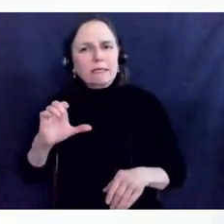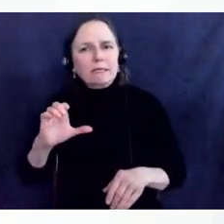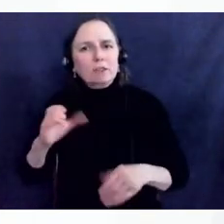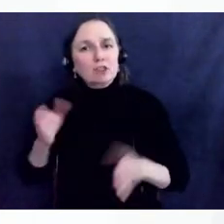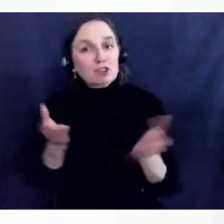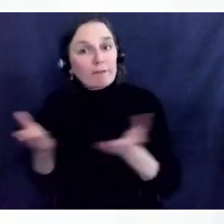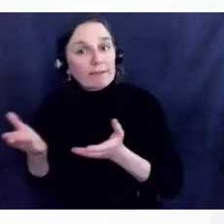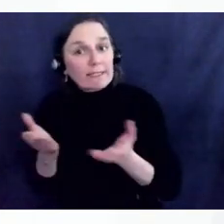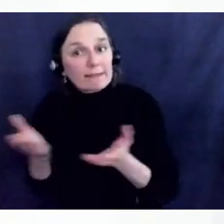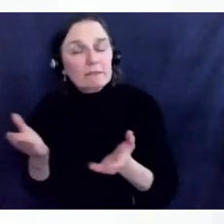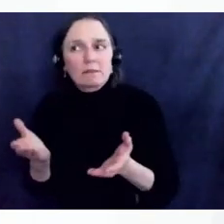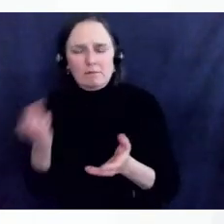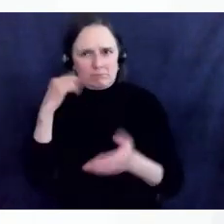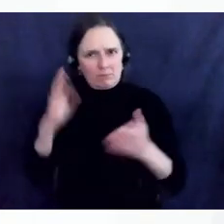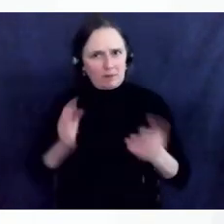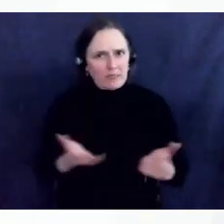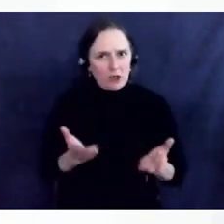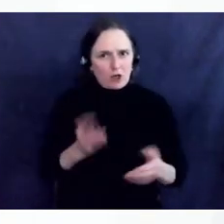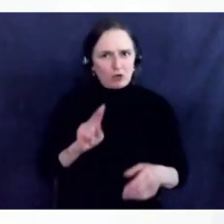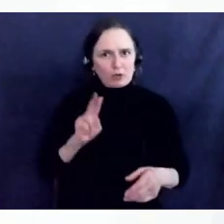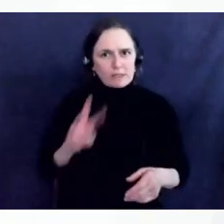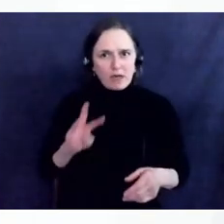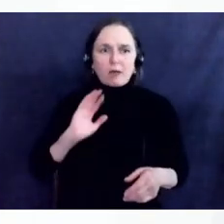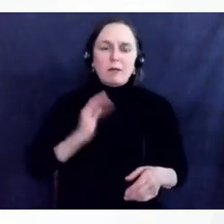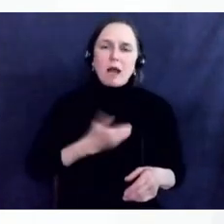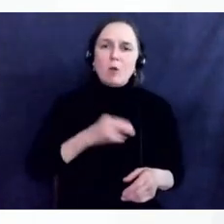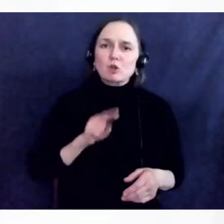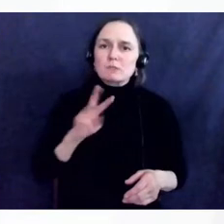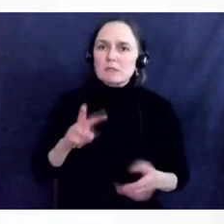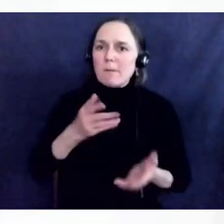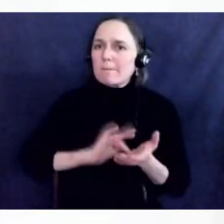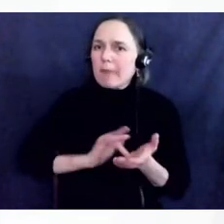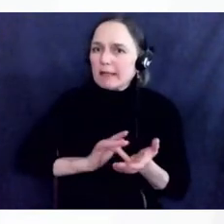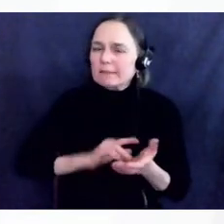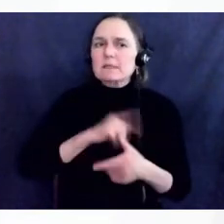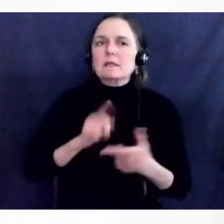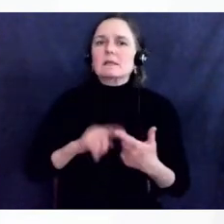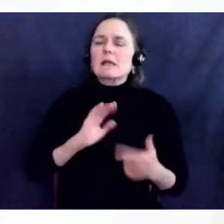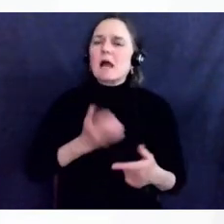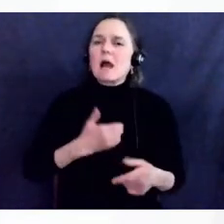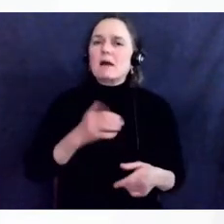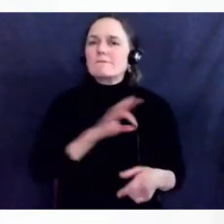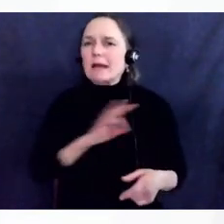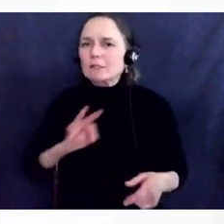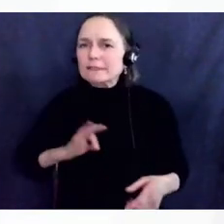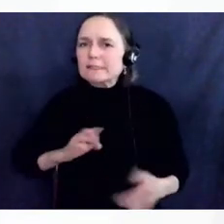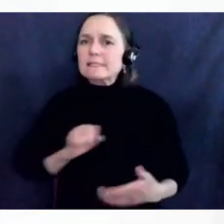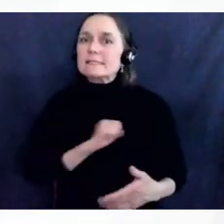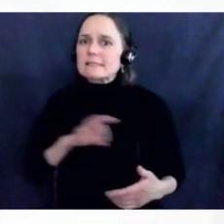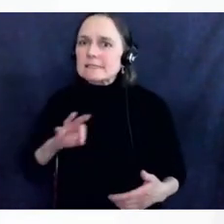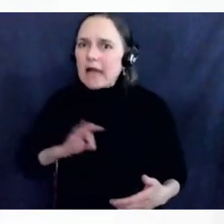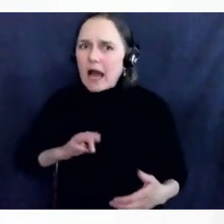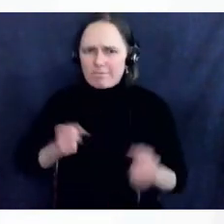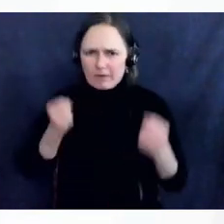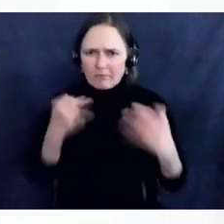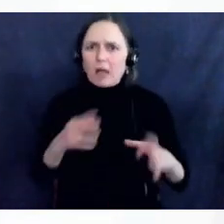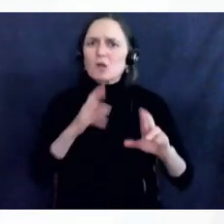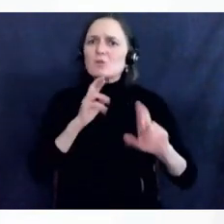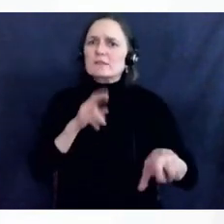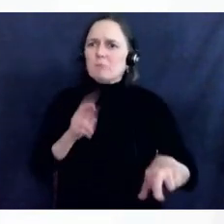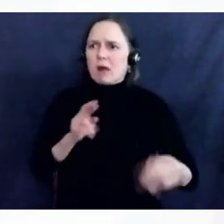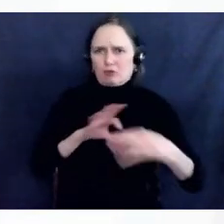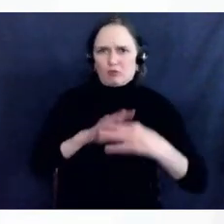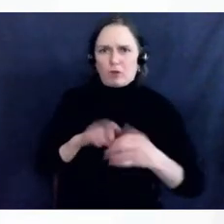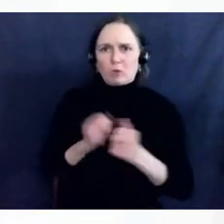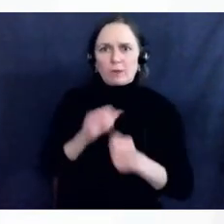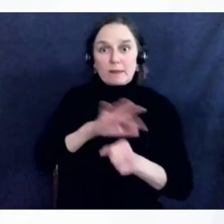UW Medicine, our faculty, our staff, and our students, and many others throughout this pandemic has been remarkable. Our